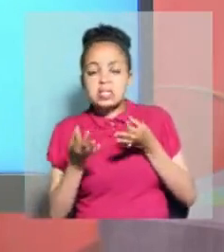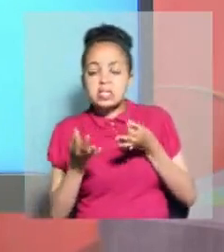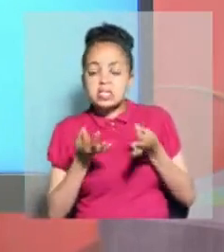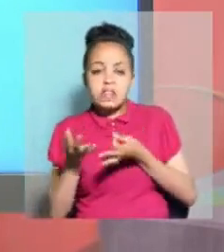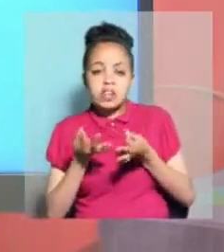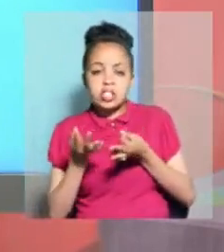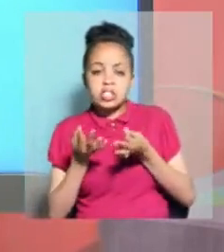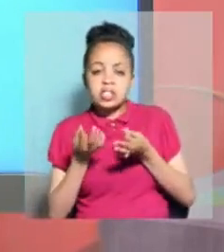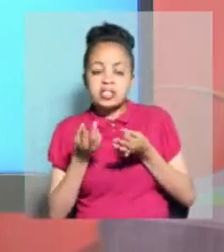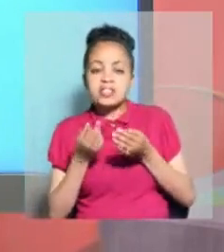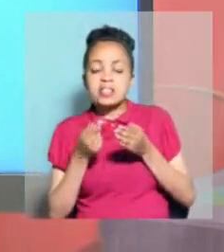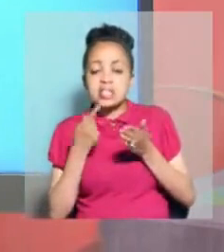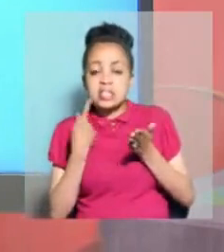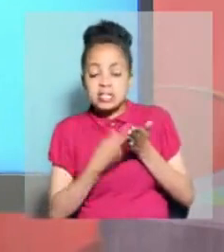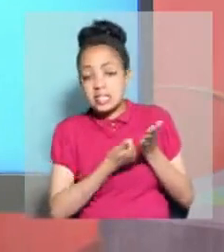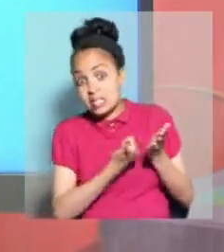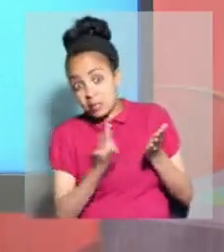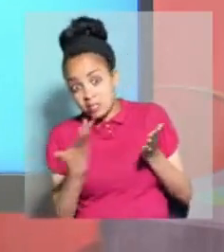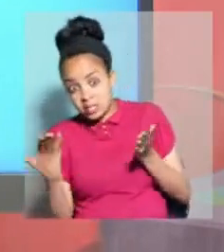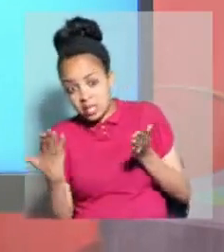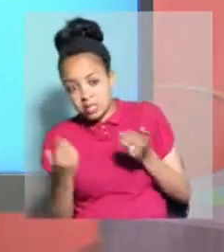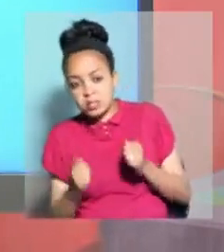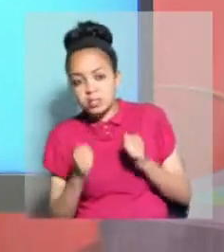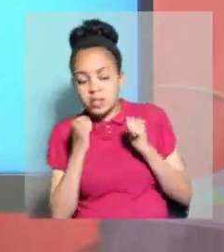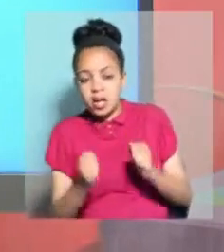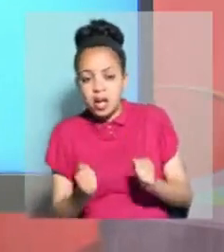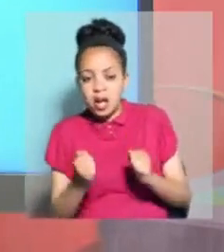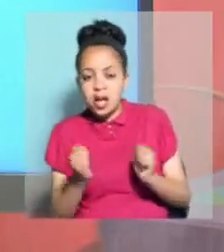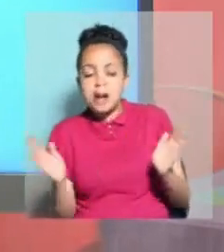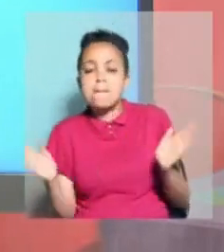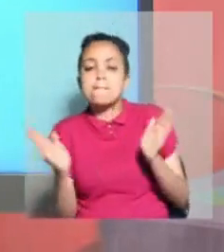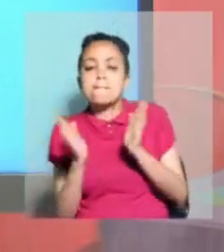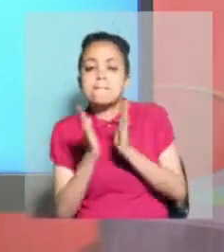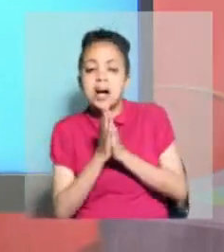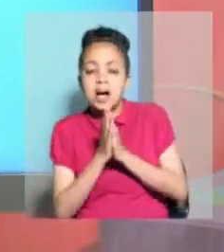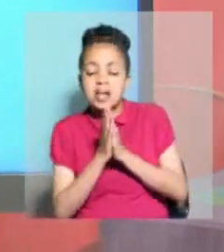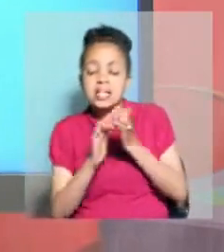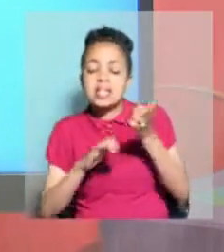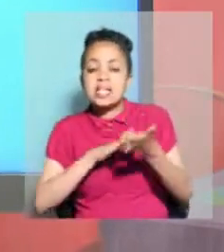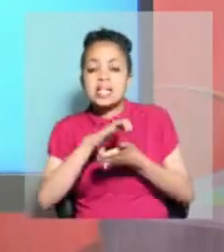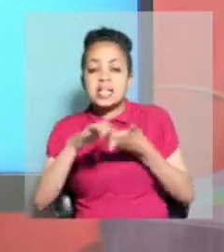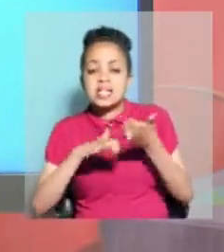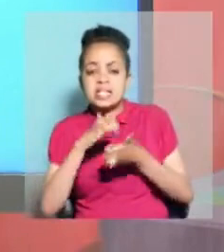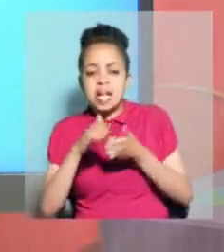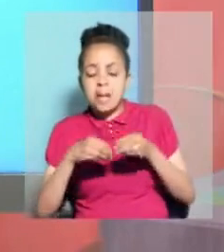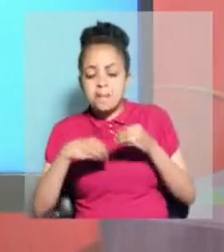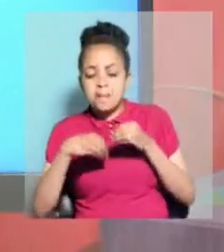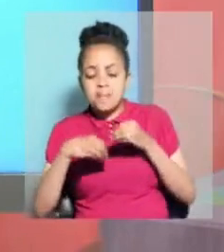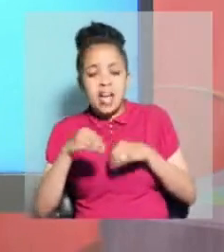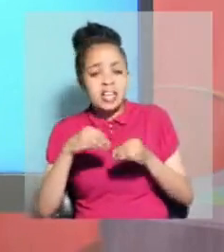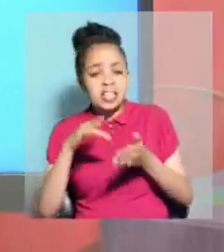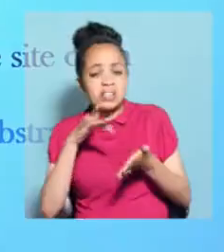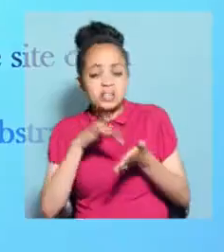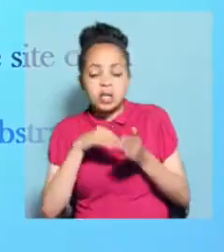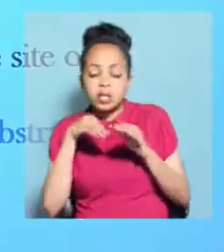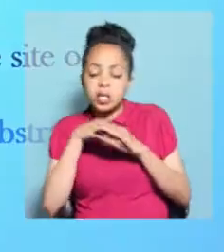when inhibitor or this substance become bind to that of an enzyme action or its active site in